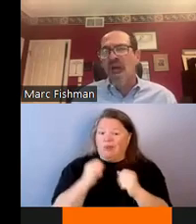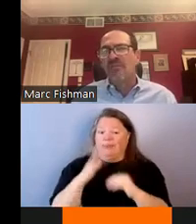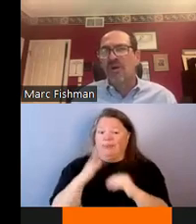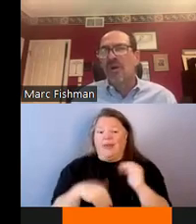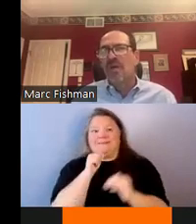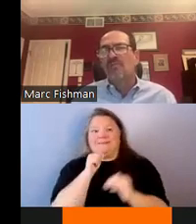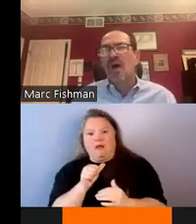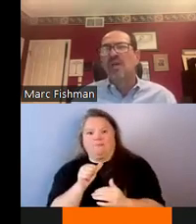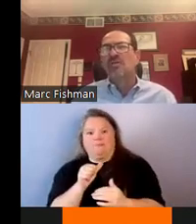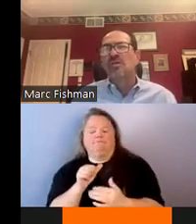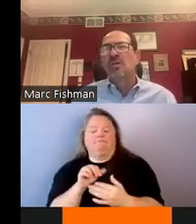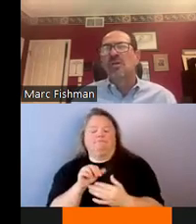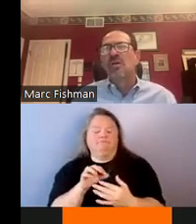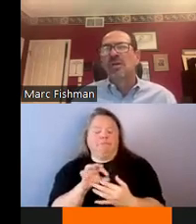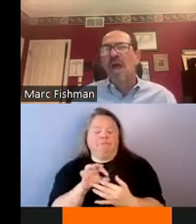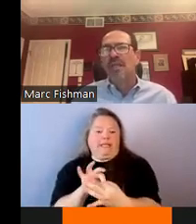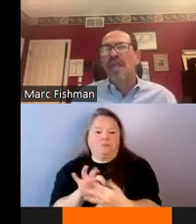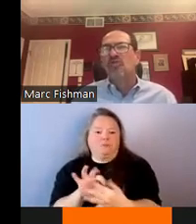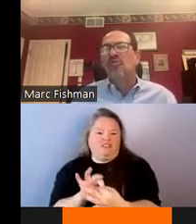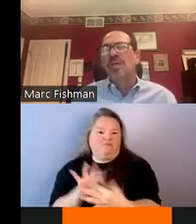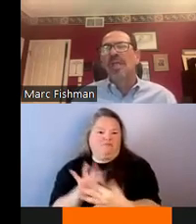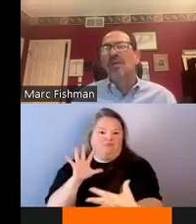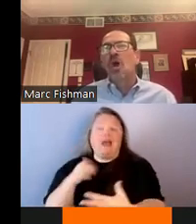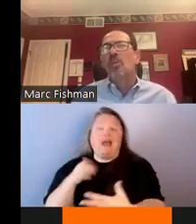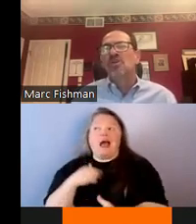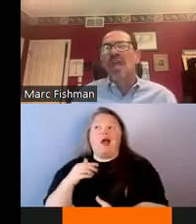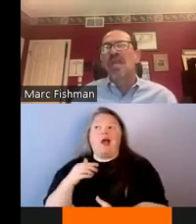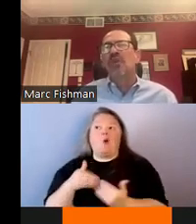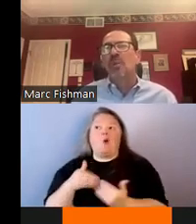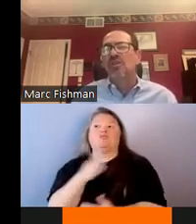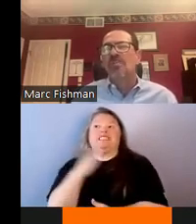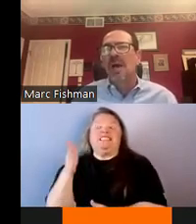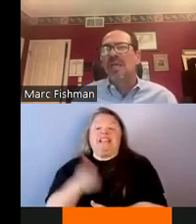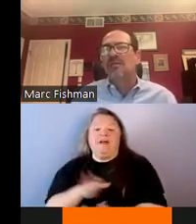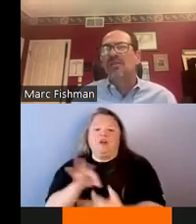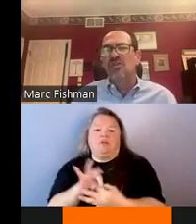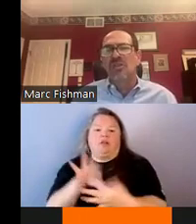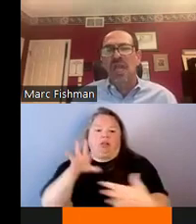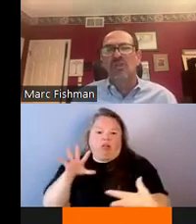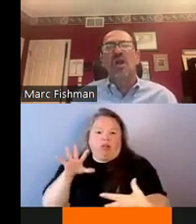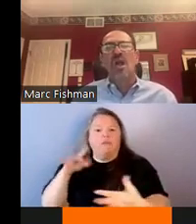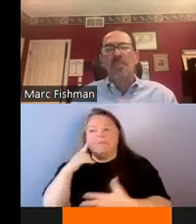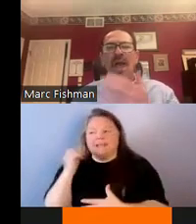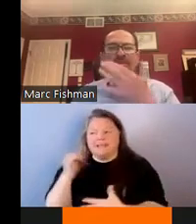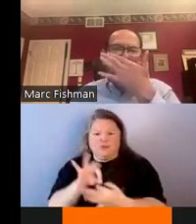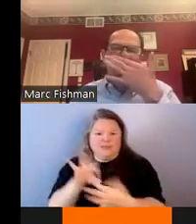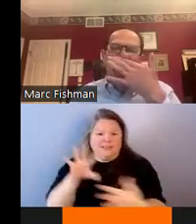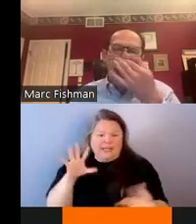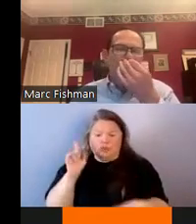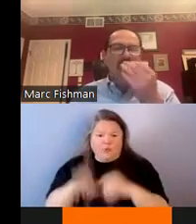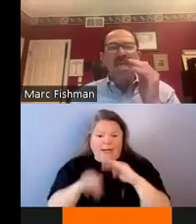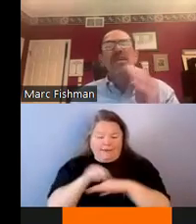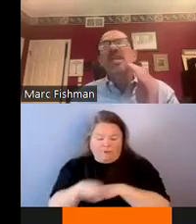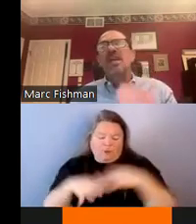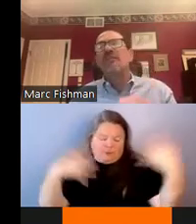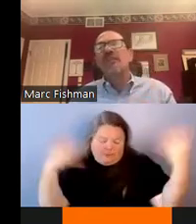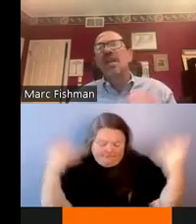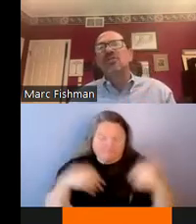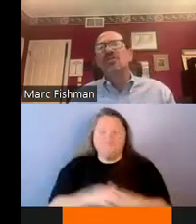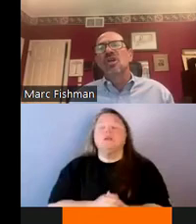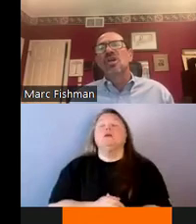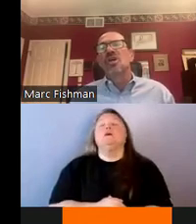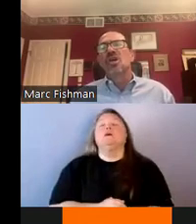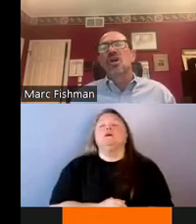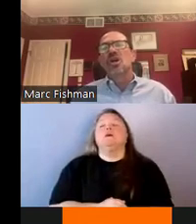I almost never advise non-engagement and let go, because you can't influence somebody if you disengage. But having said that, even